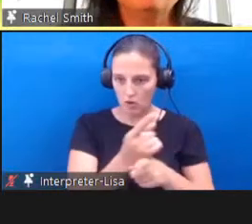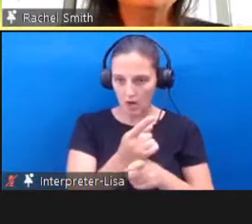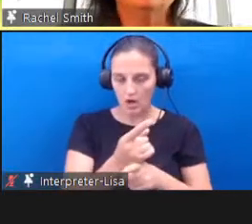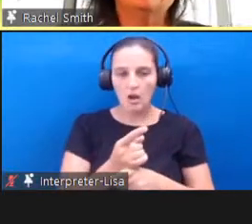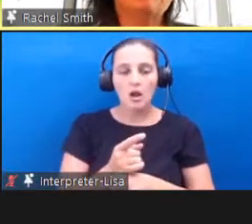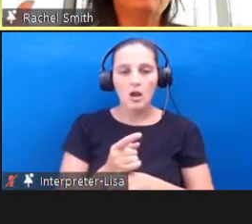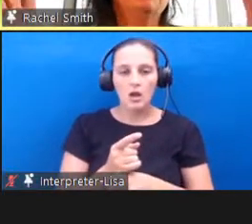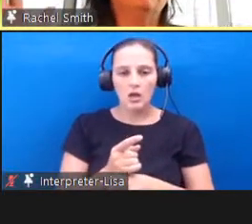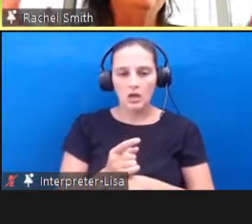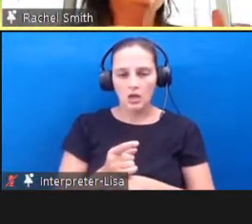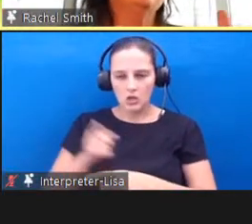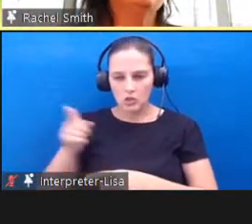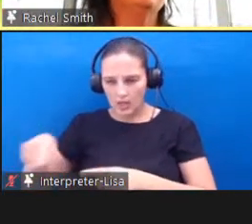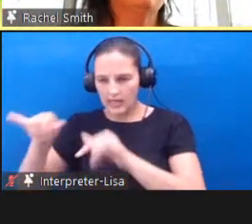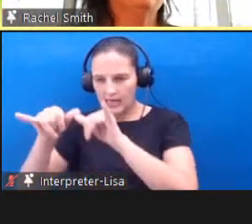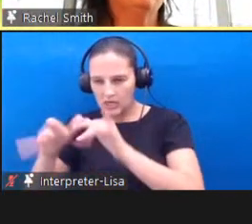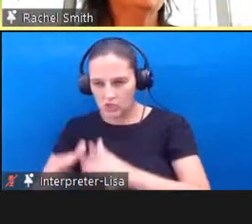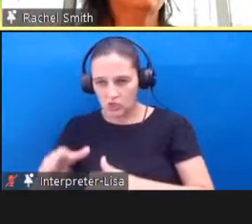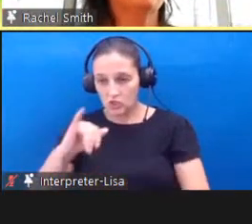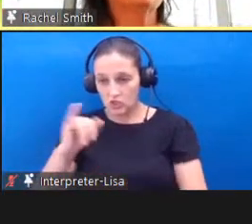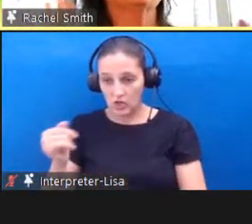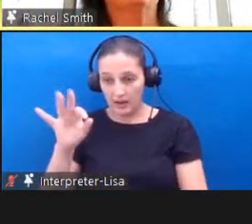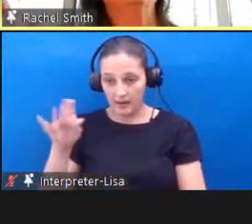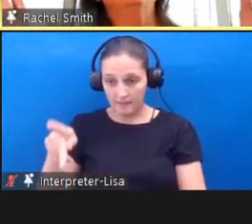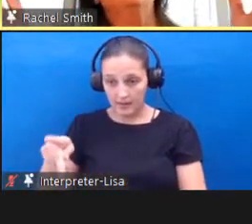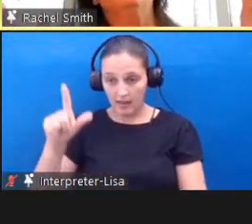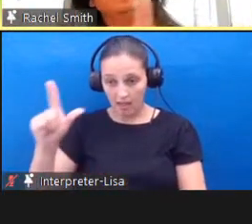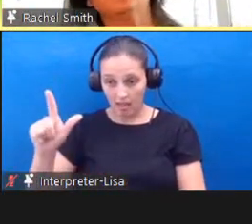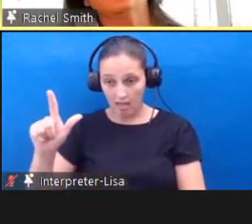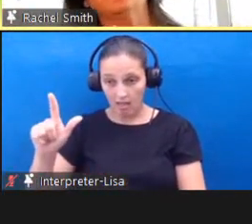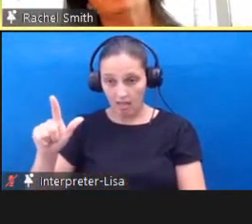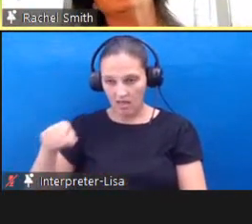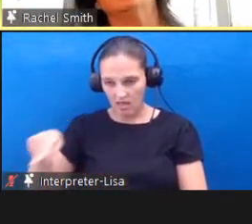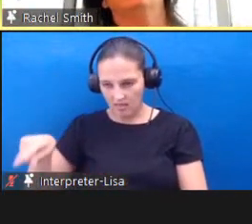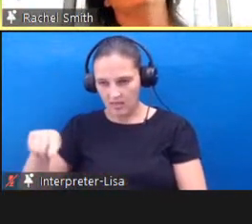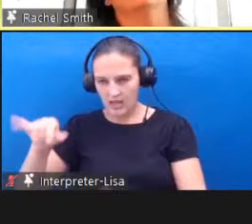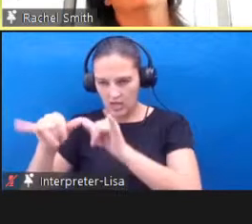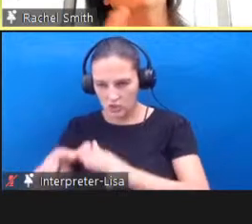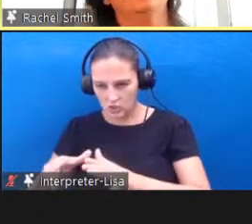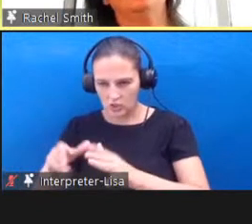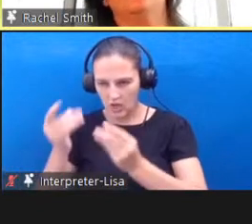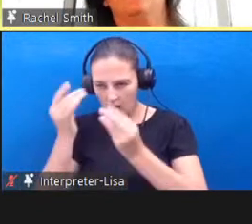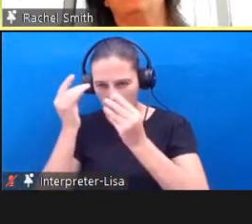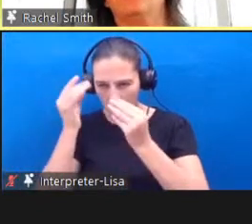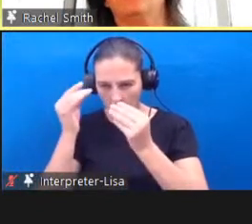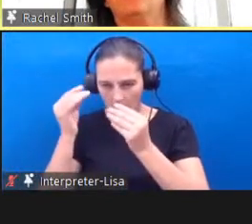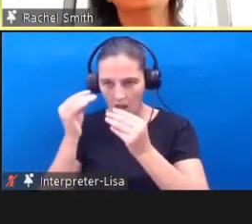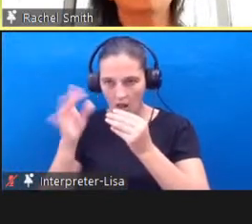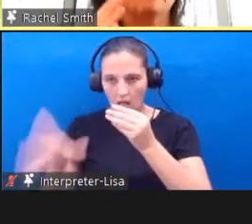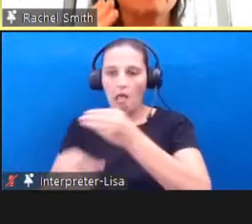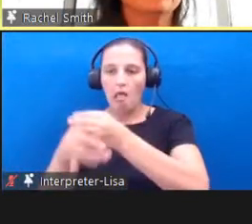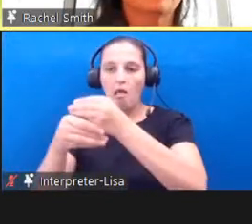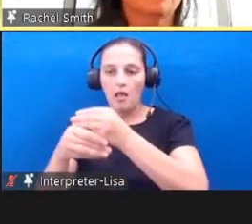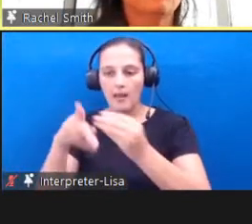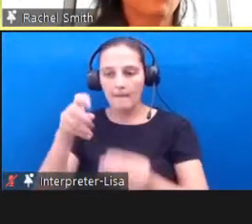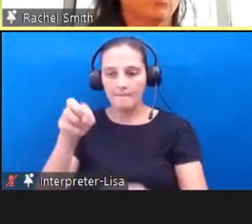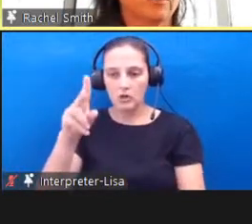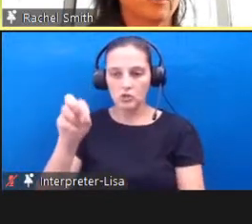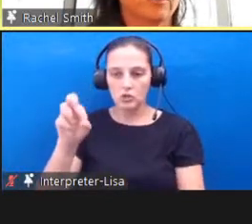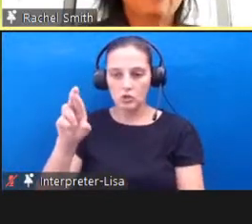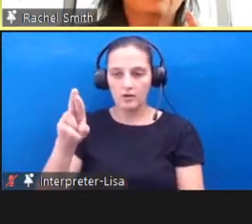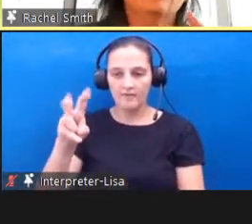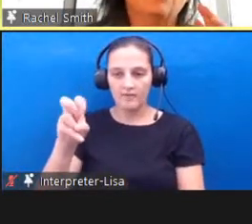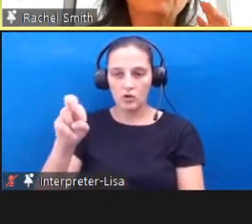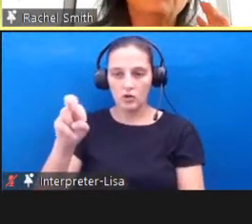they were able to, engineers at JPL, the Jet Propulsion Lab, stuck this on Perseverance kind of late in the game. It was a high risk, high